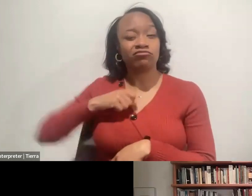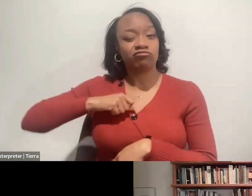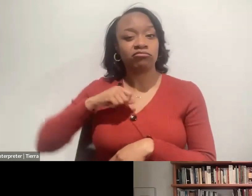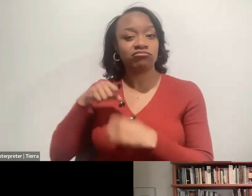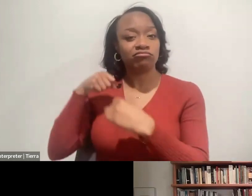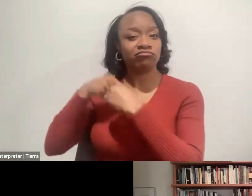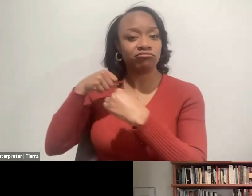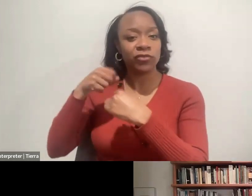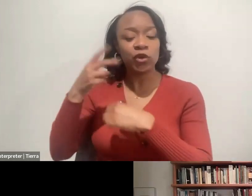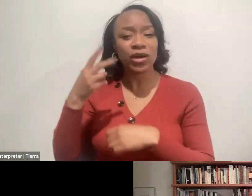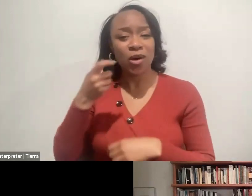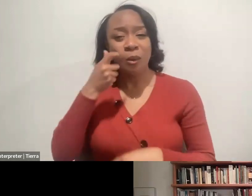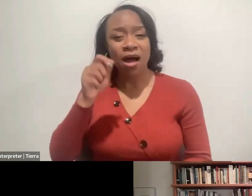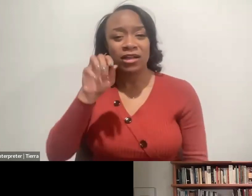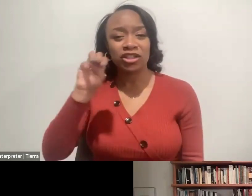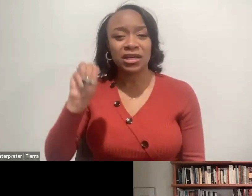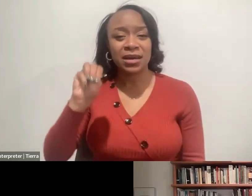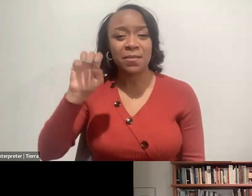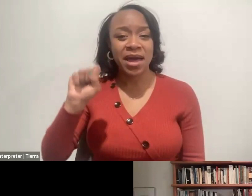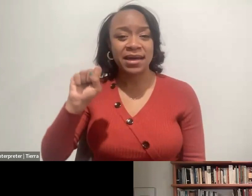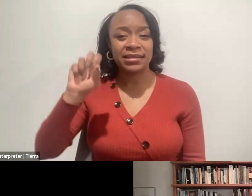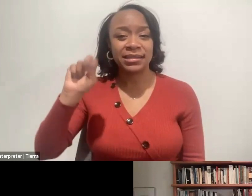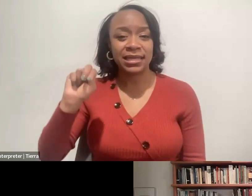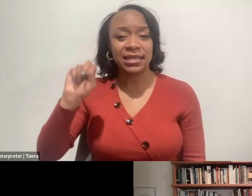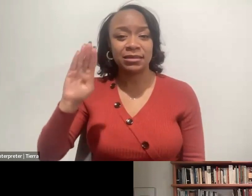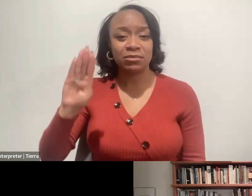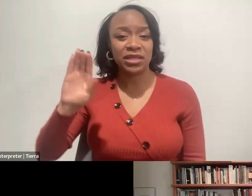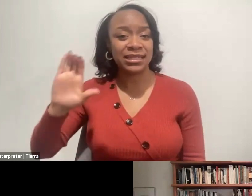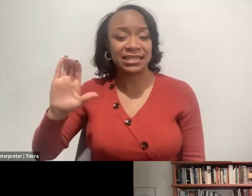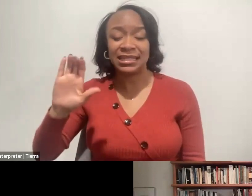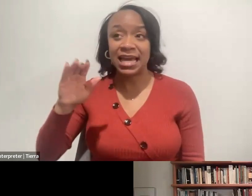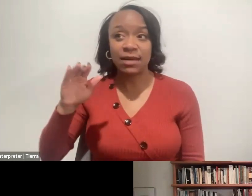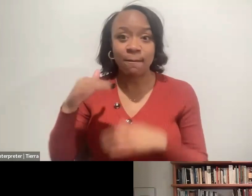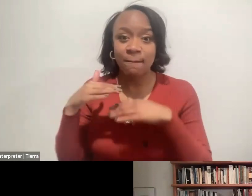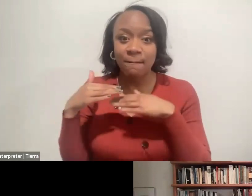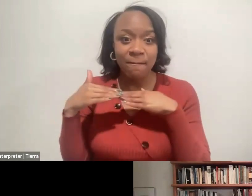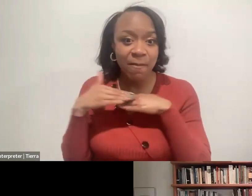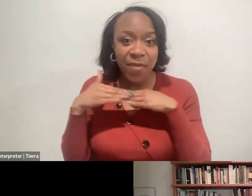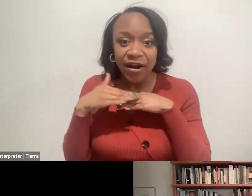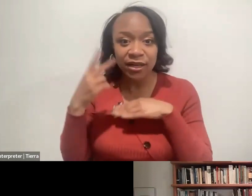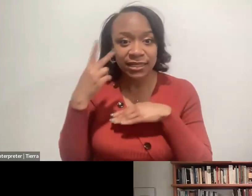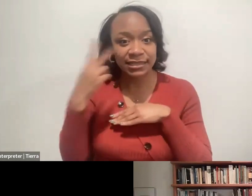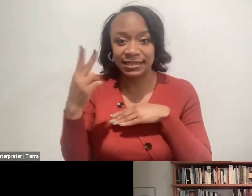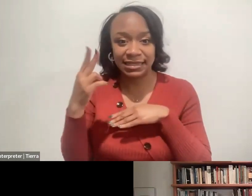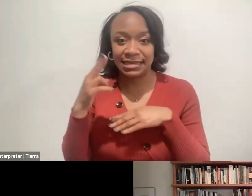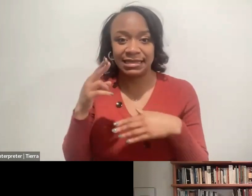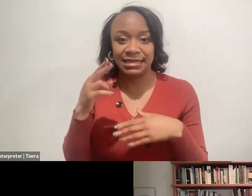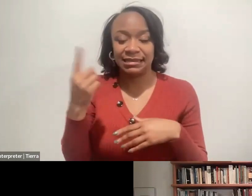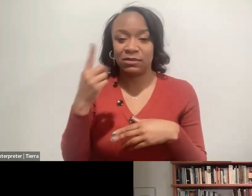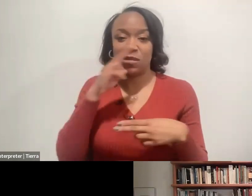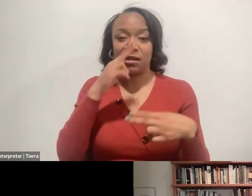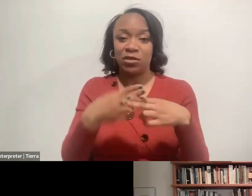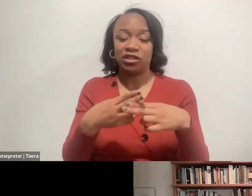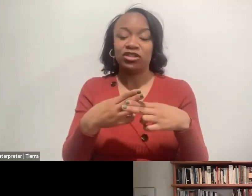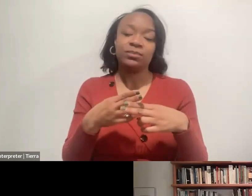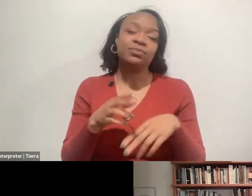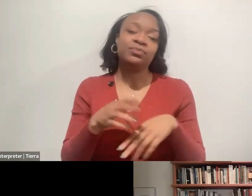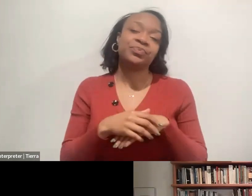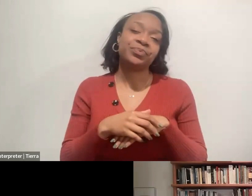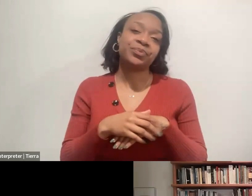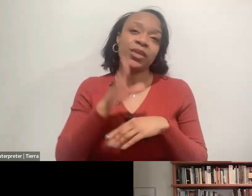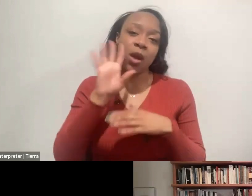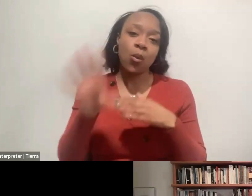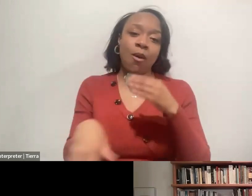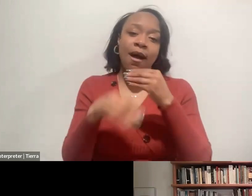watch MSNBC for years and barely see any mention of it whatsoever. And I would just add that at